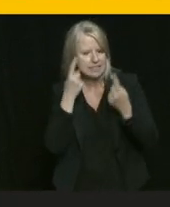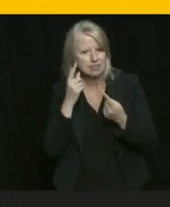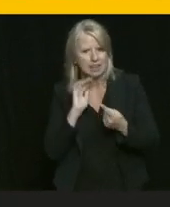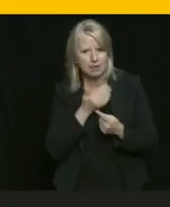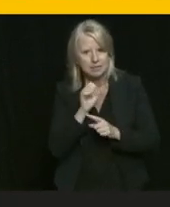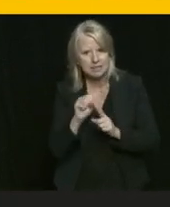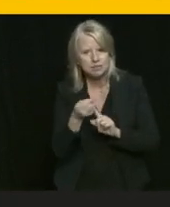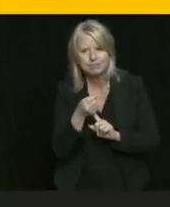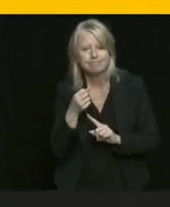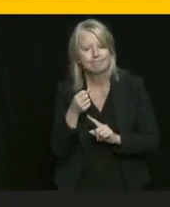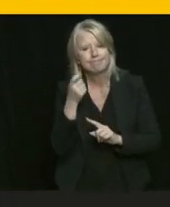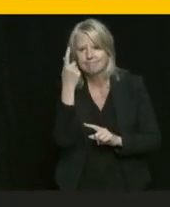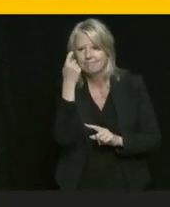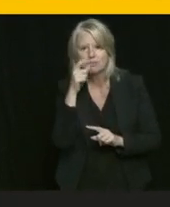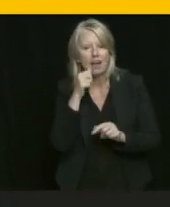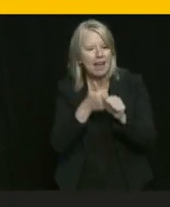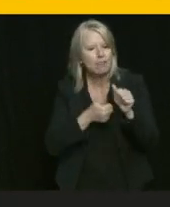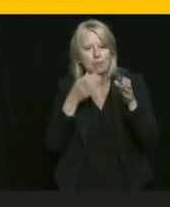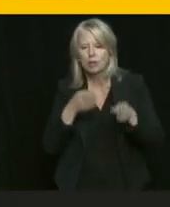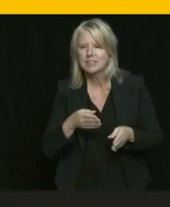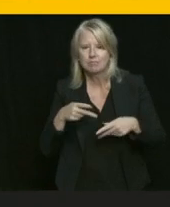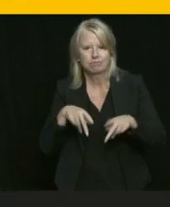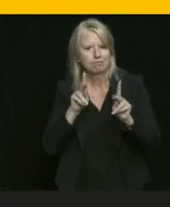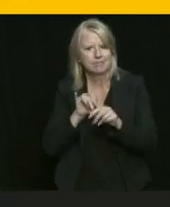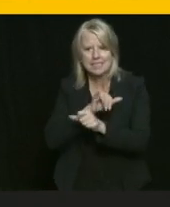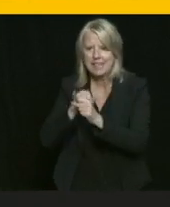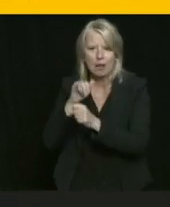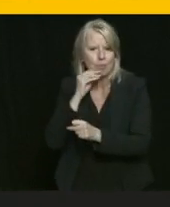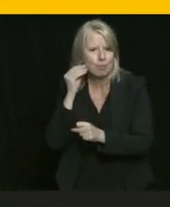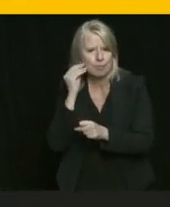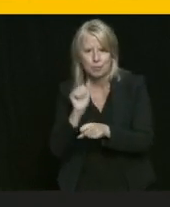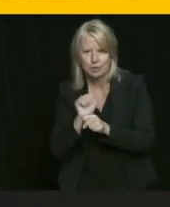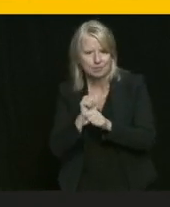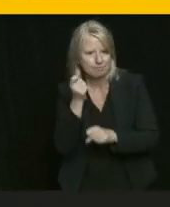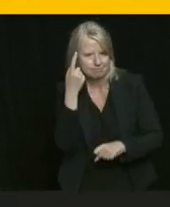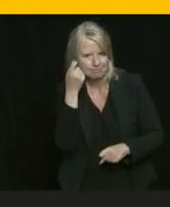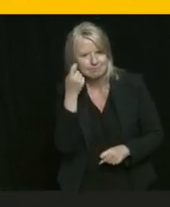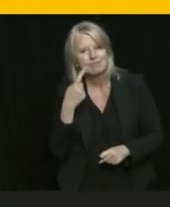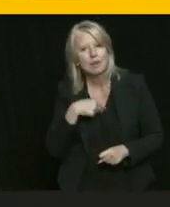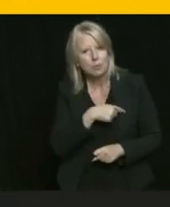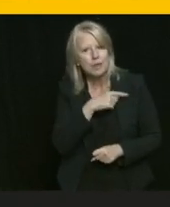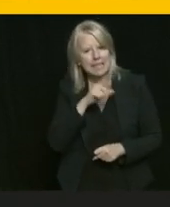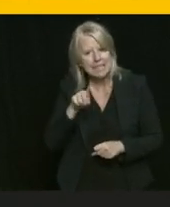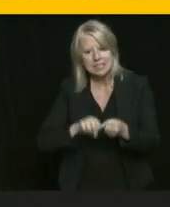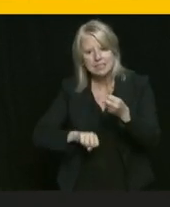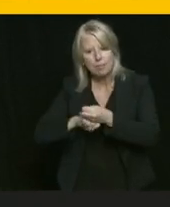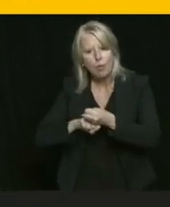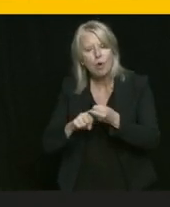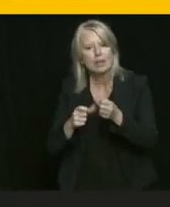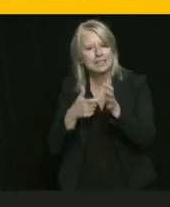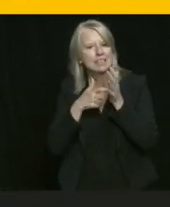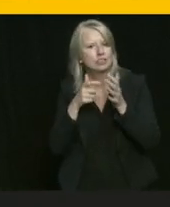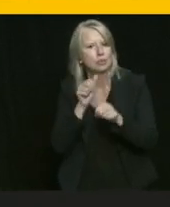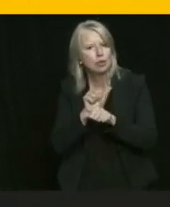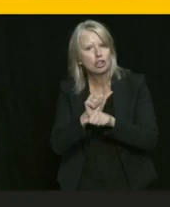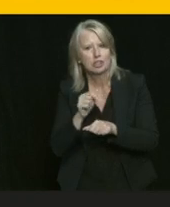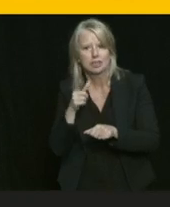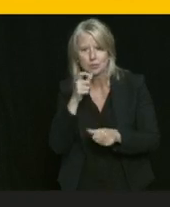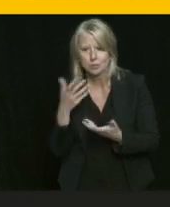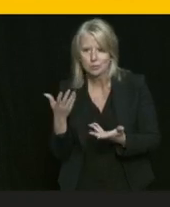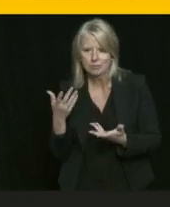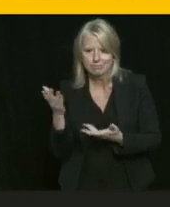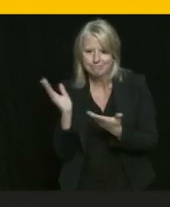Not everyone can stay at home and work, but we need to support essential workers who are bringing food to our